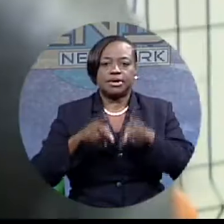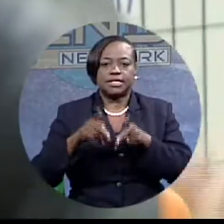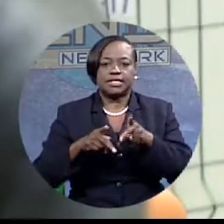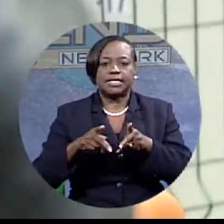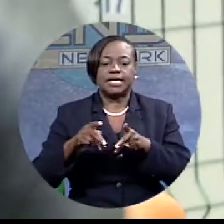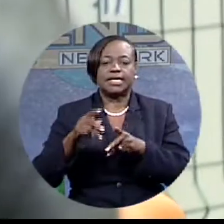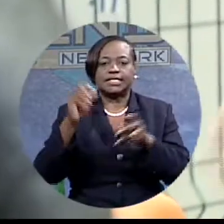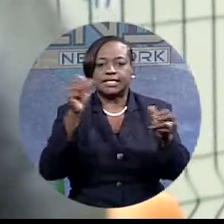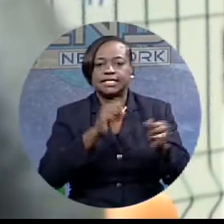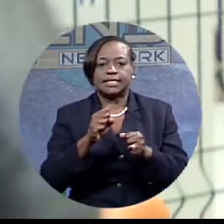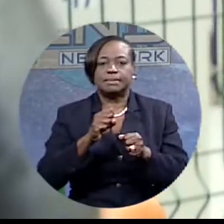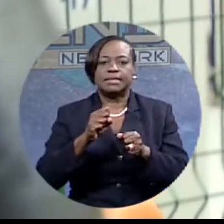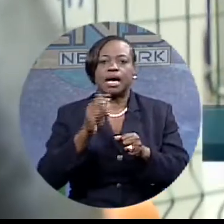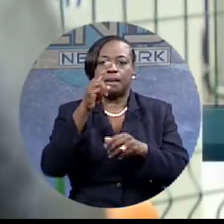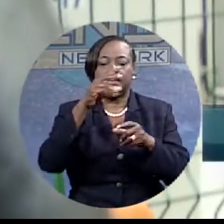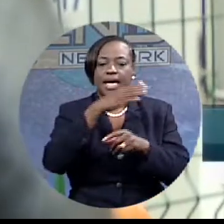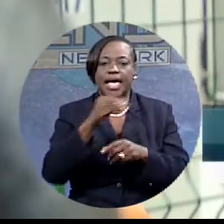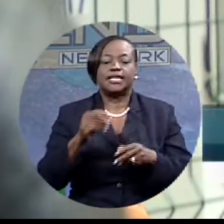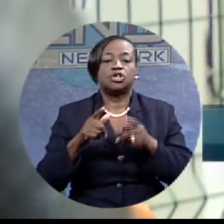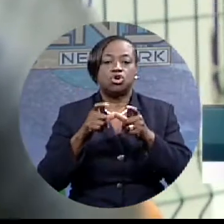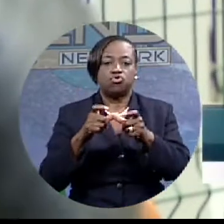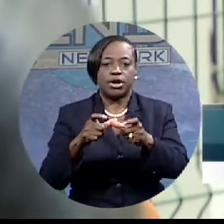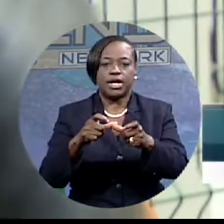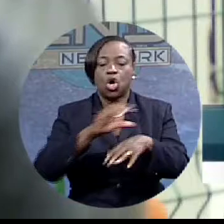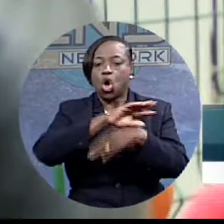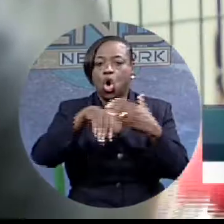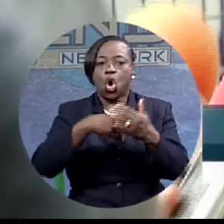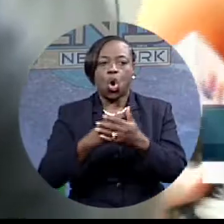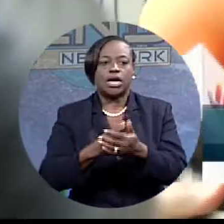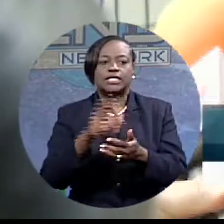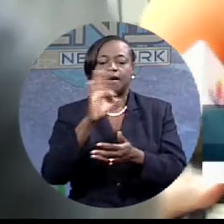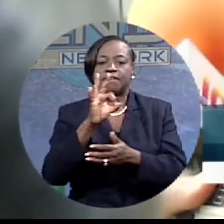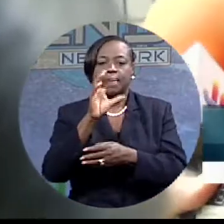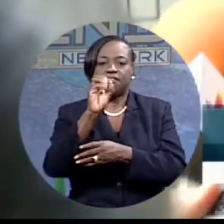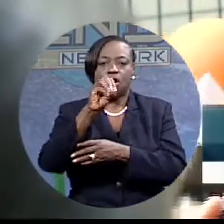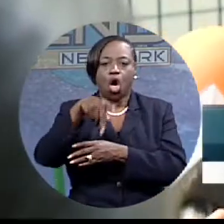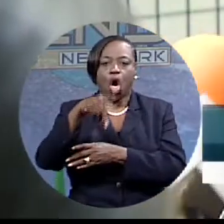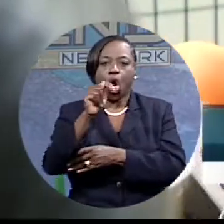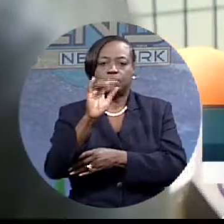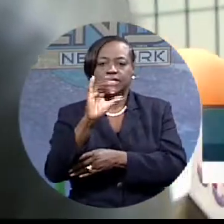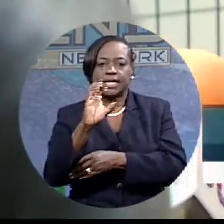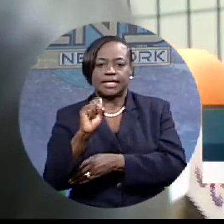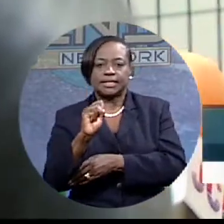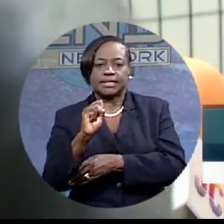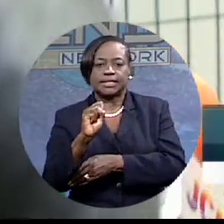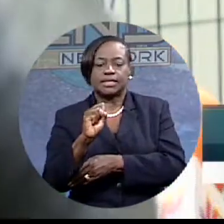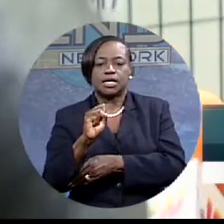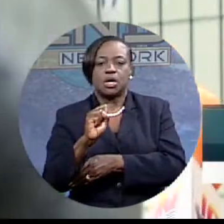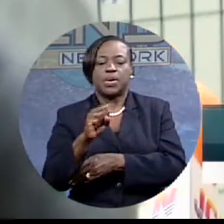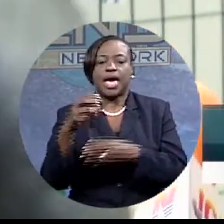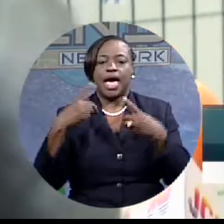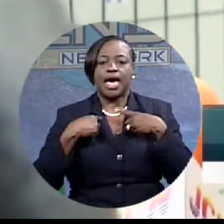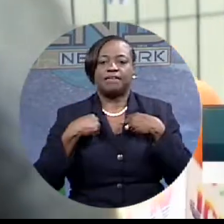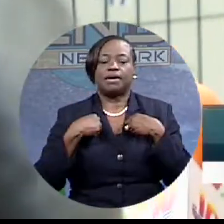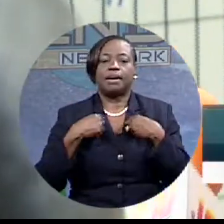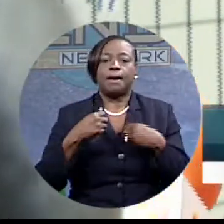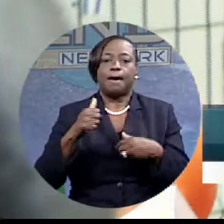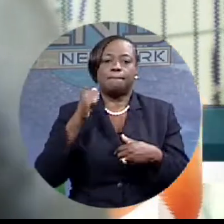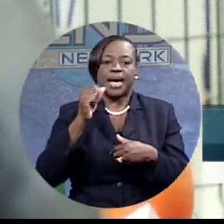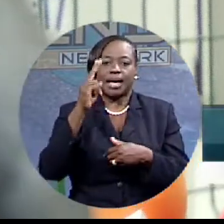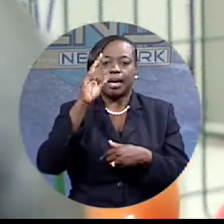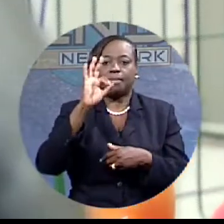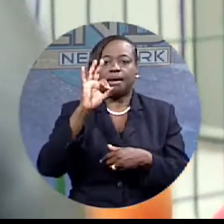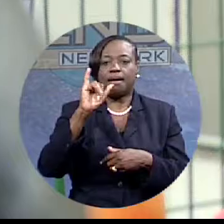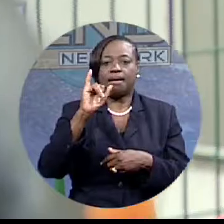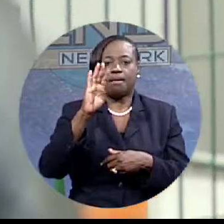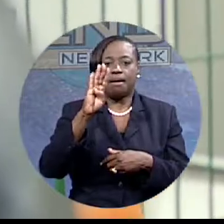running. Everything here is fiber optics. It's also, we have a backup fiber in case the main